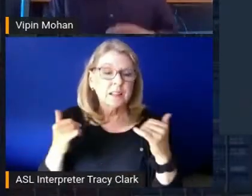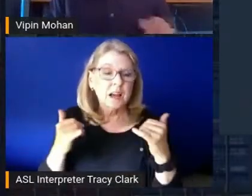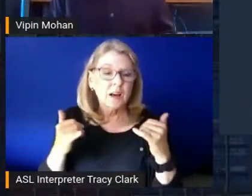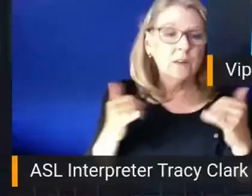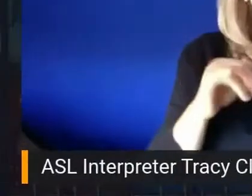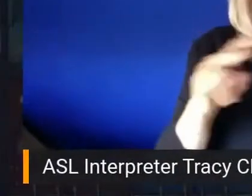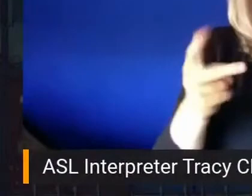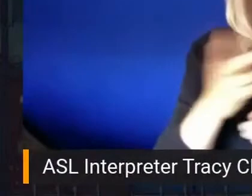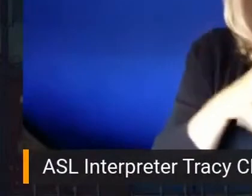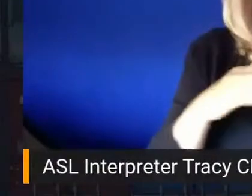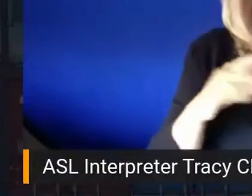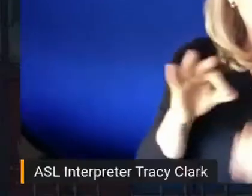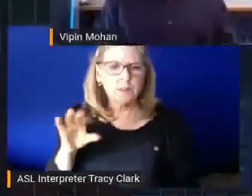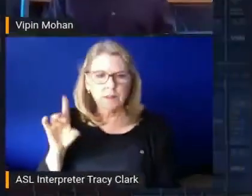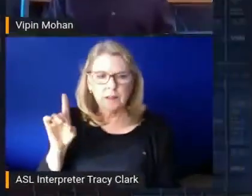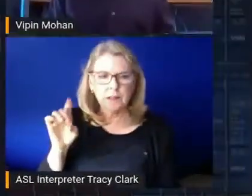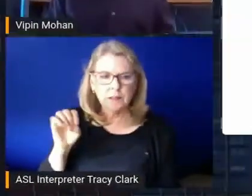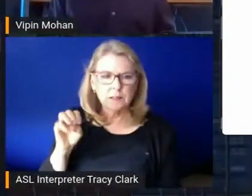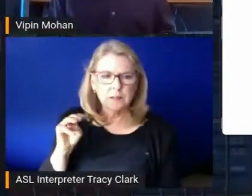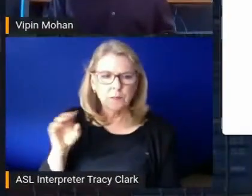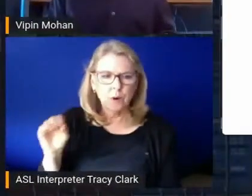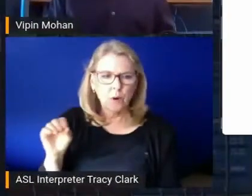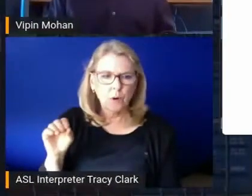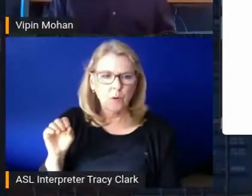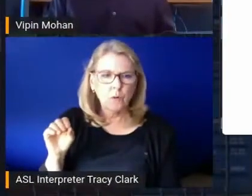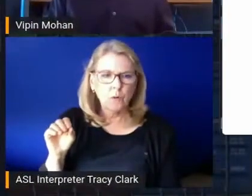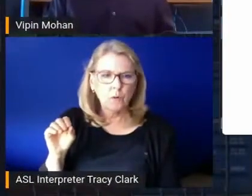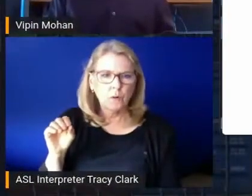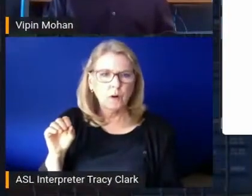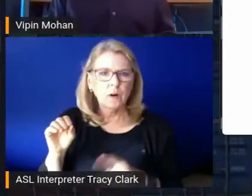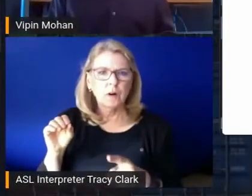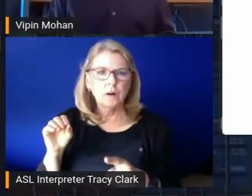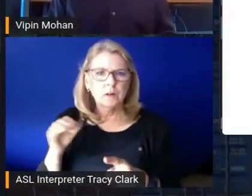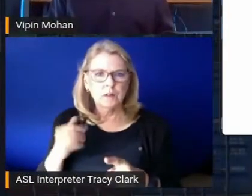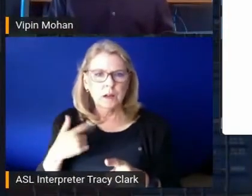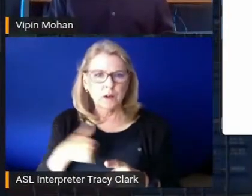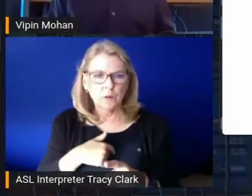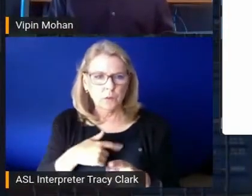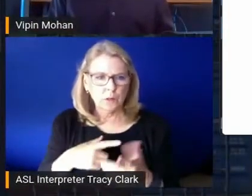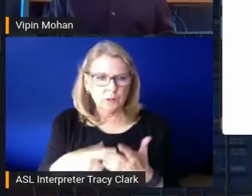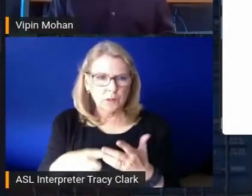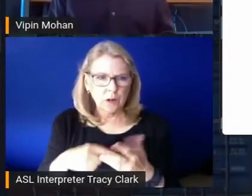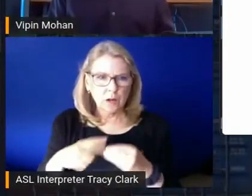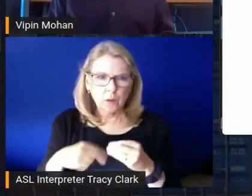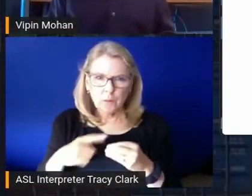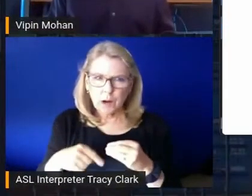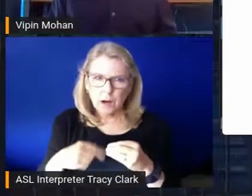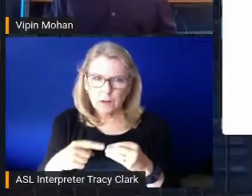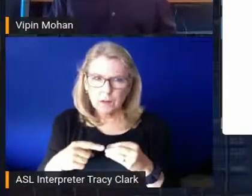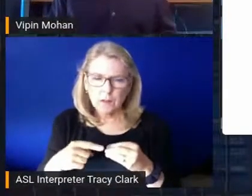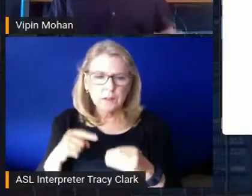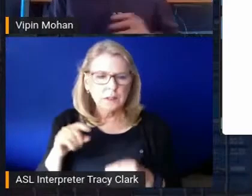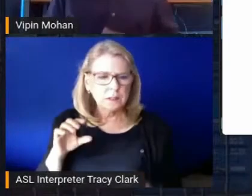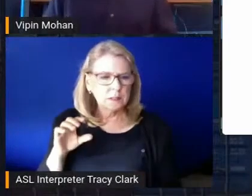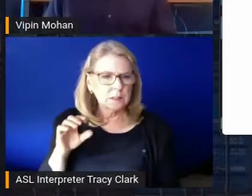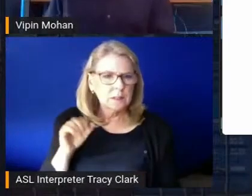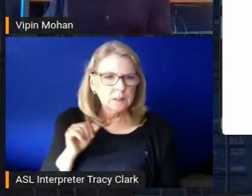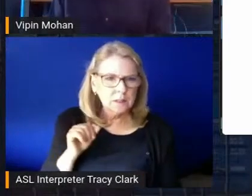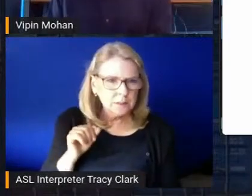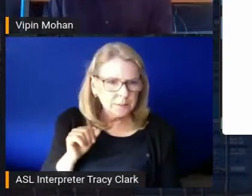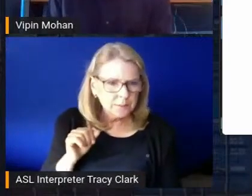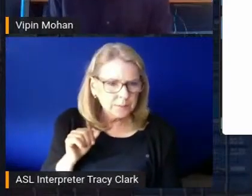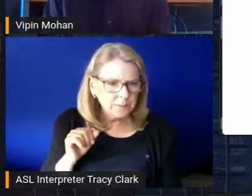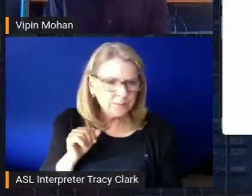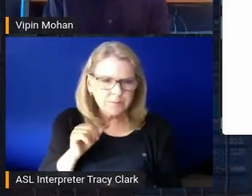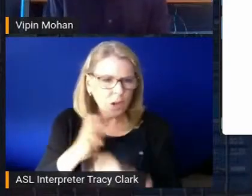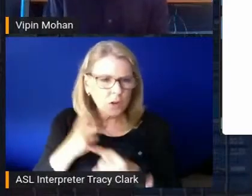the demo that Justin was referring to. So what we'll do now is talk about a cluster upgrade using a CLI, as well as show you some GitOps practices using